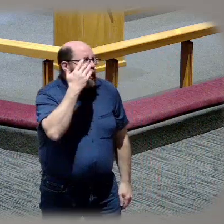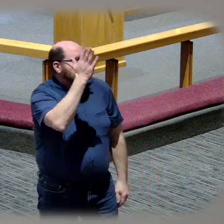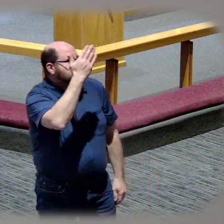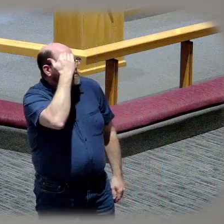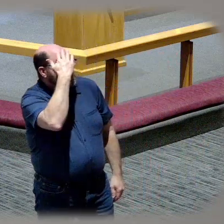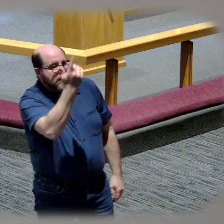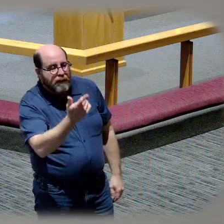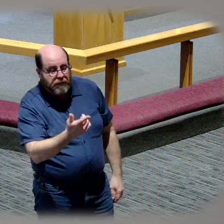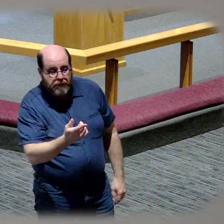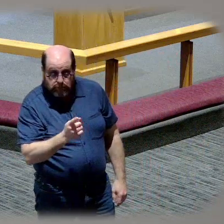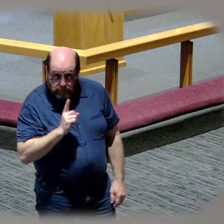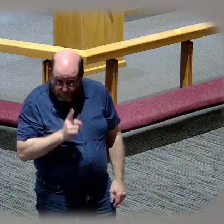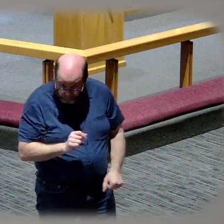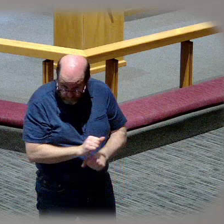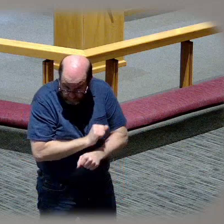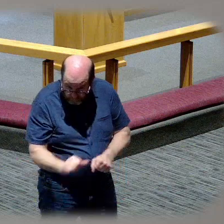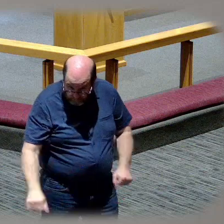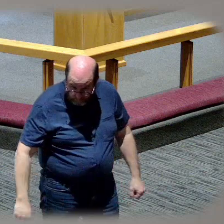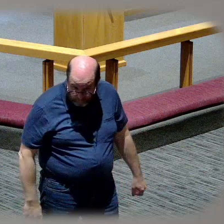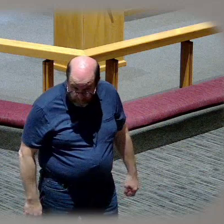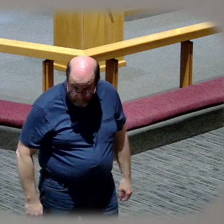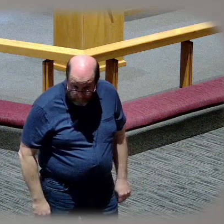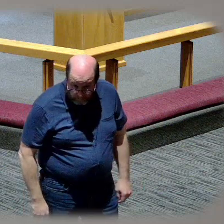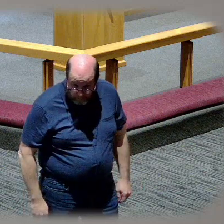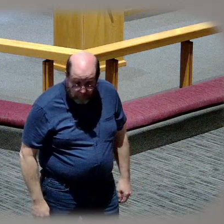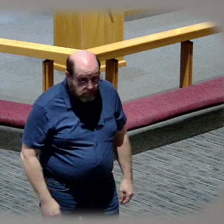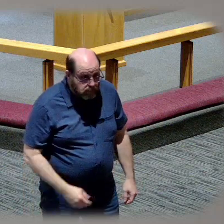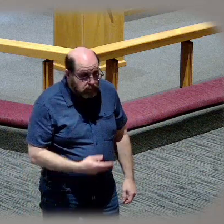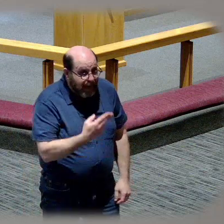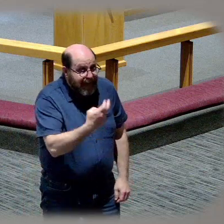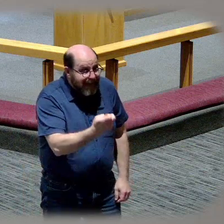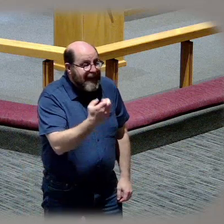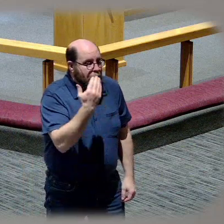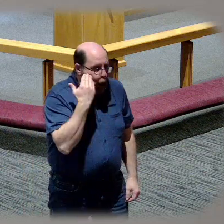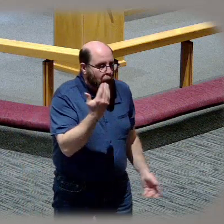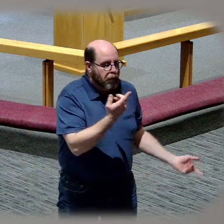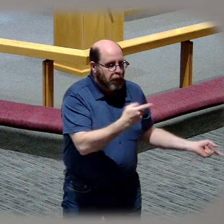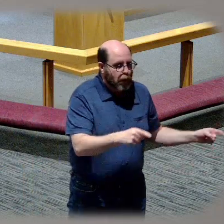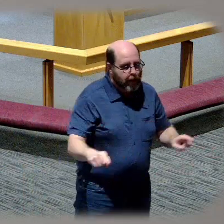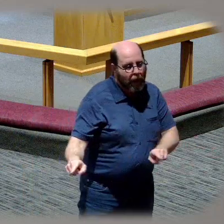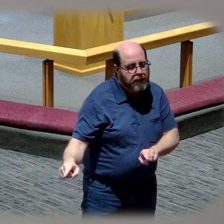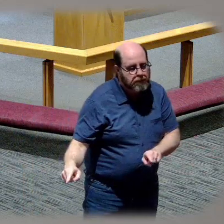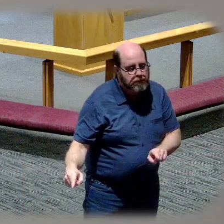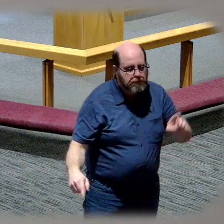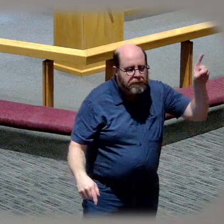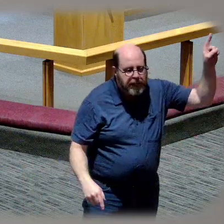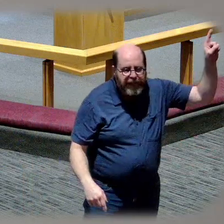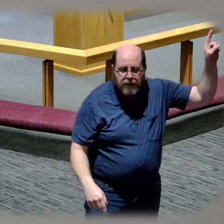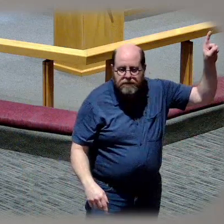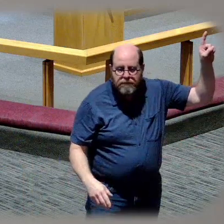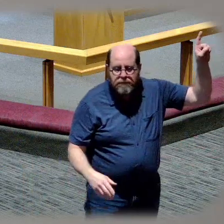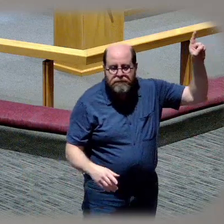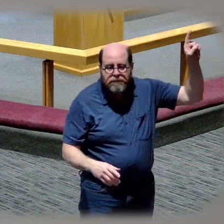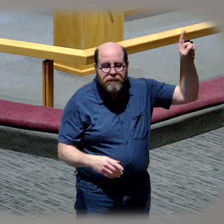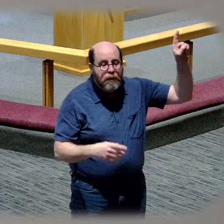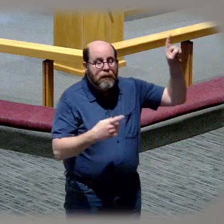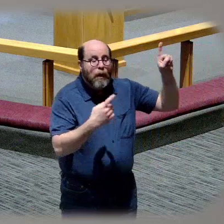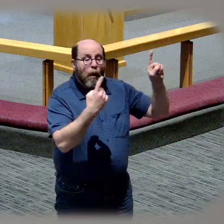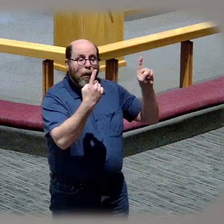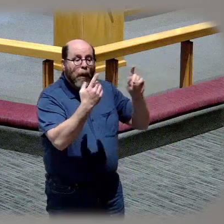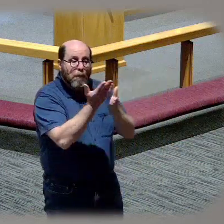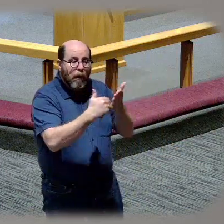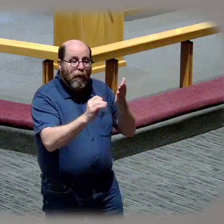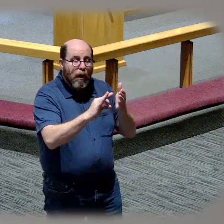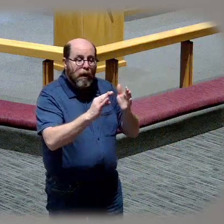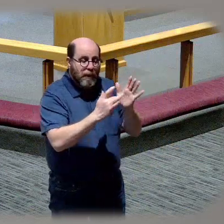It's also true that the Lord knows what's going on. One of the aspects of